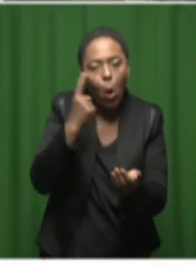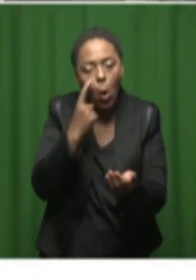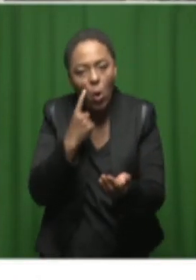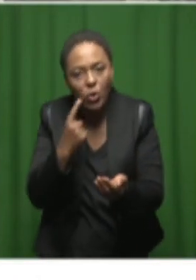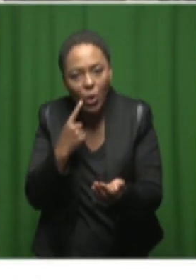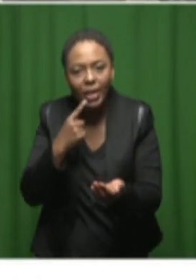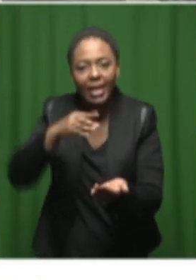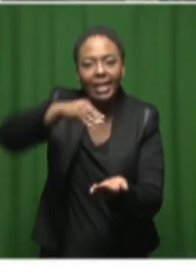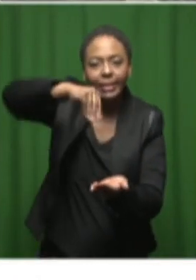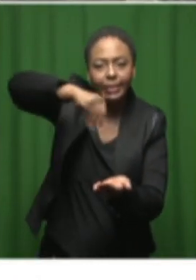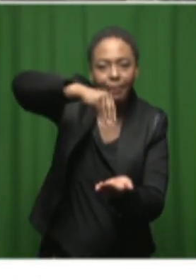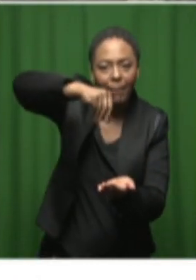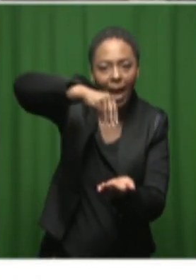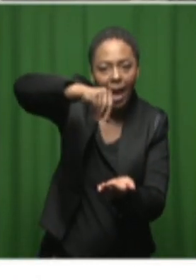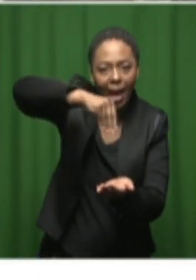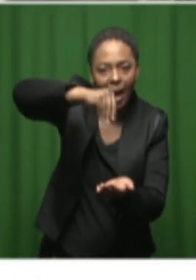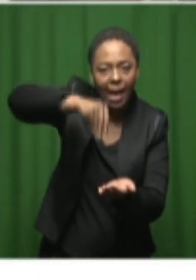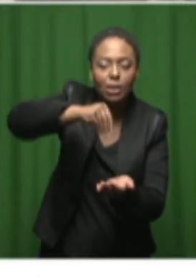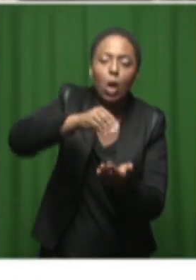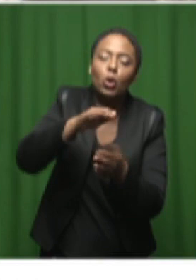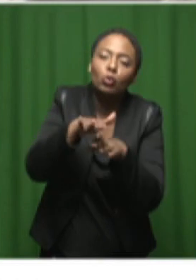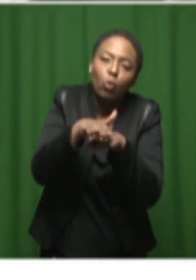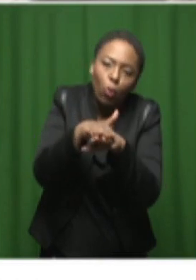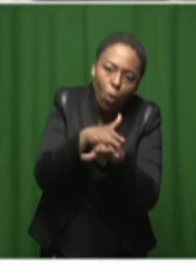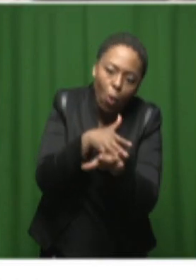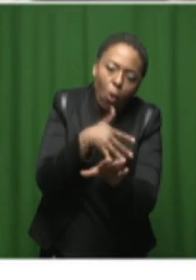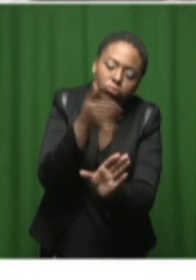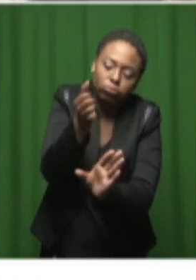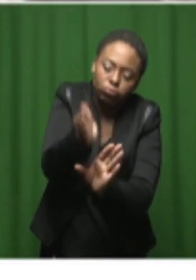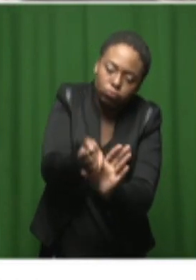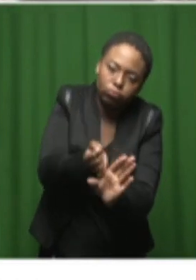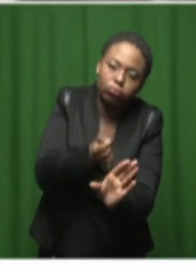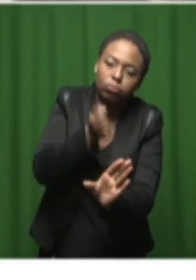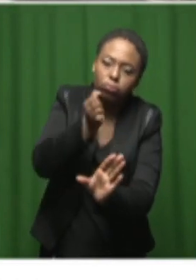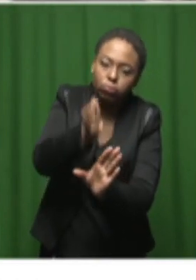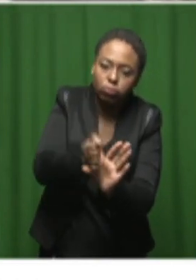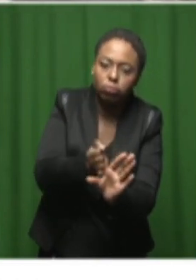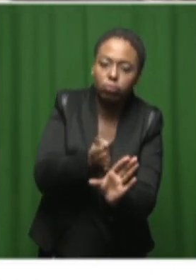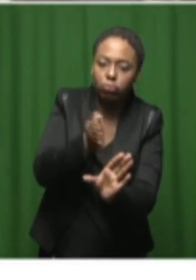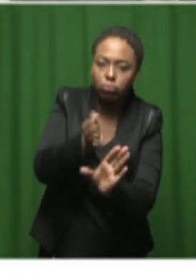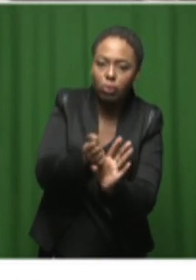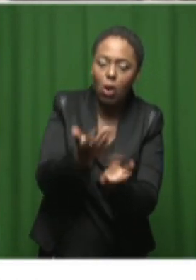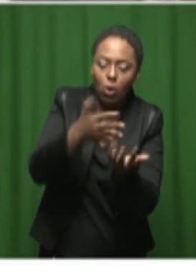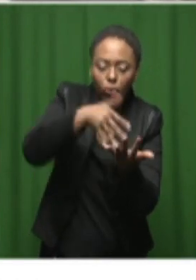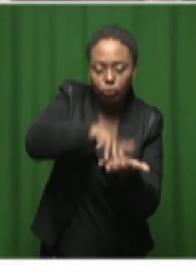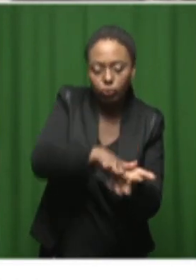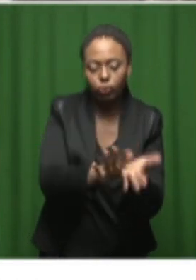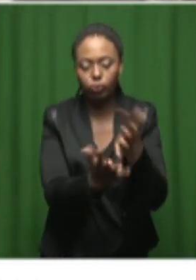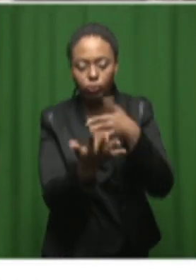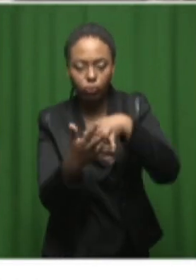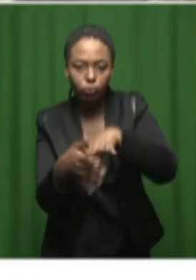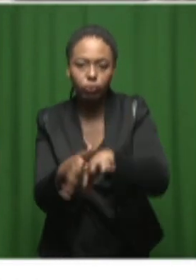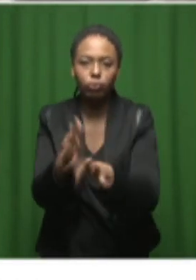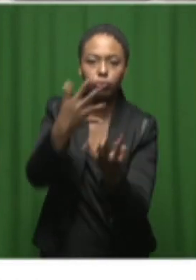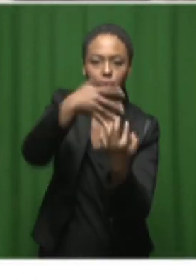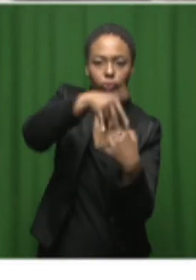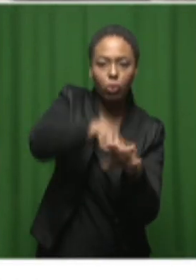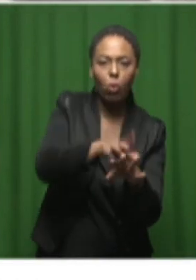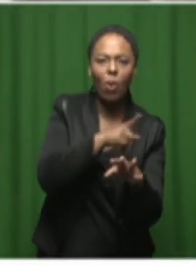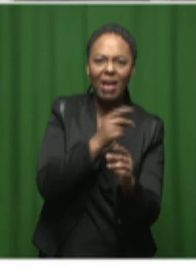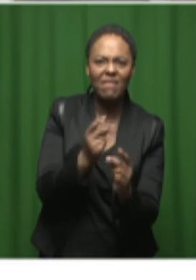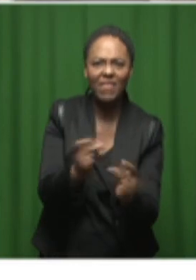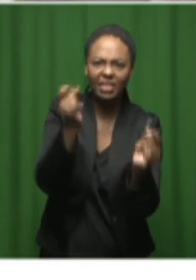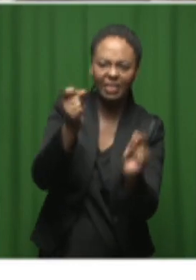and really cook them nice and slow so that, the taste of the spices come through. Because I know that when you rush